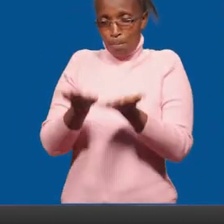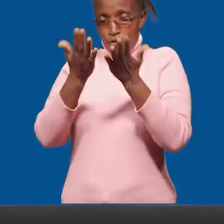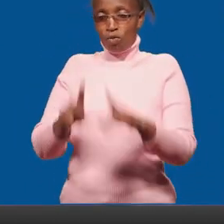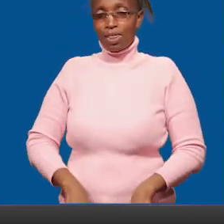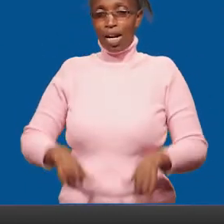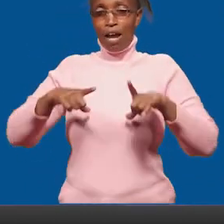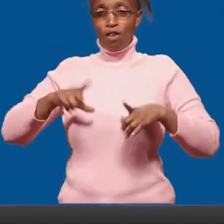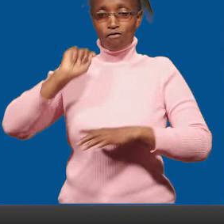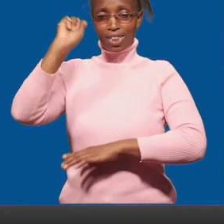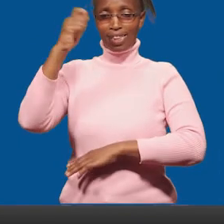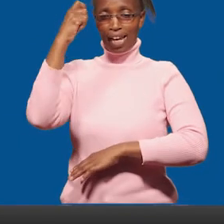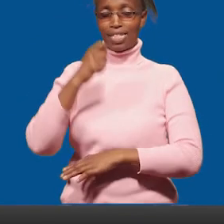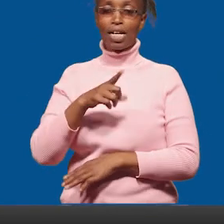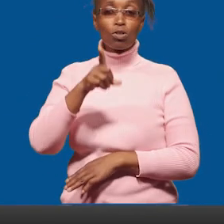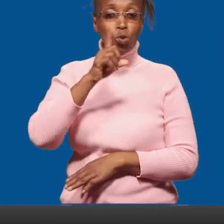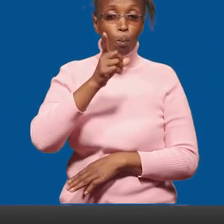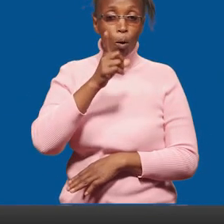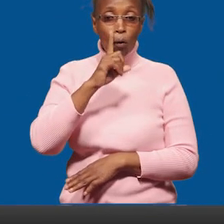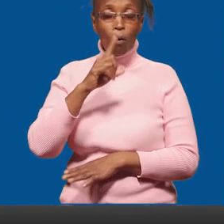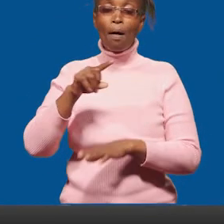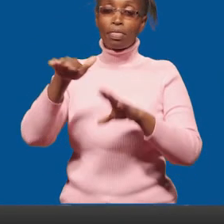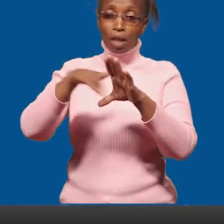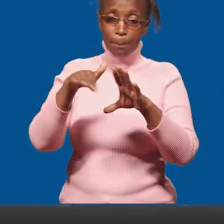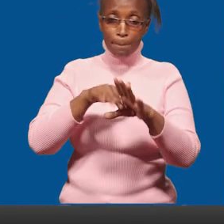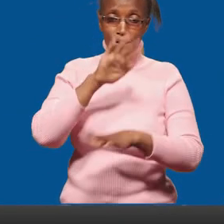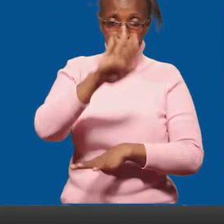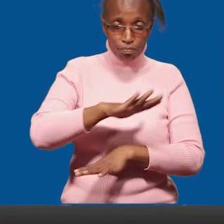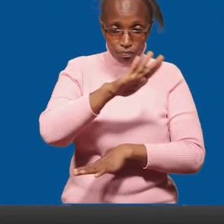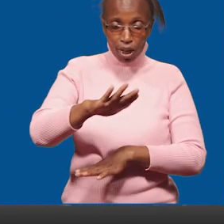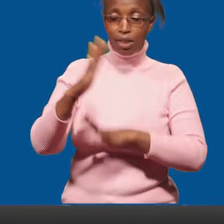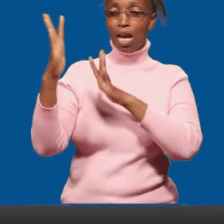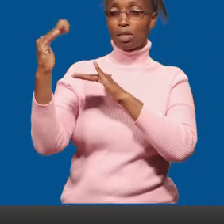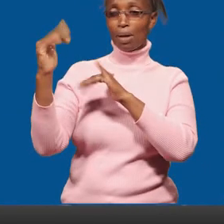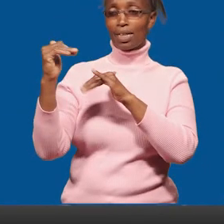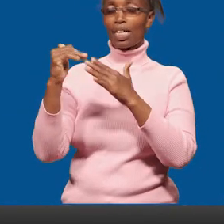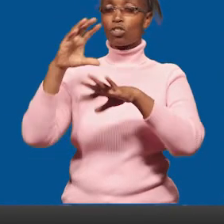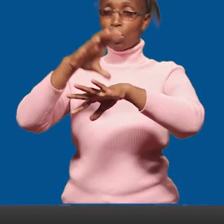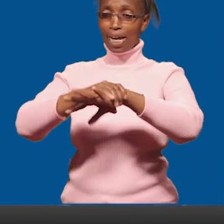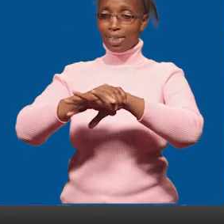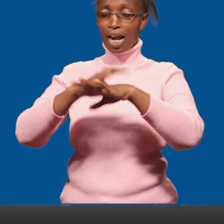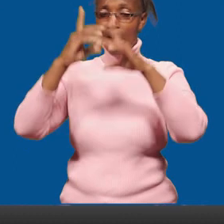improve the life of Kenyans. Hiyo kesho, wabunge wanatarajiwa kujulishwa uamuzi wa